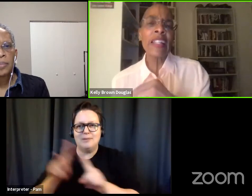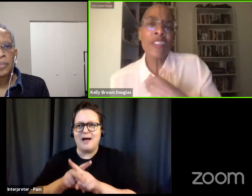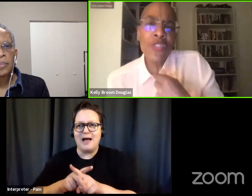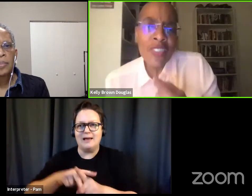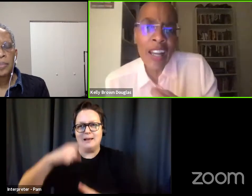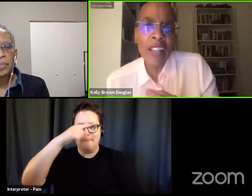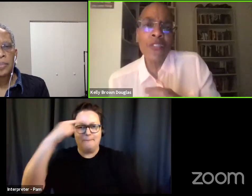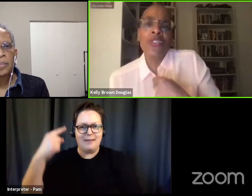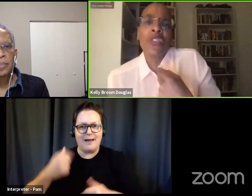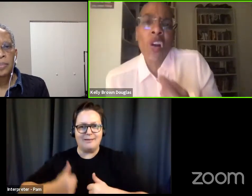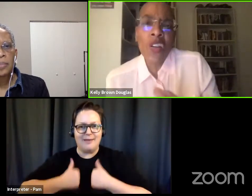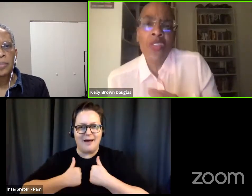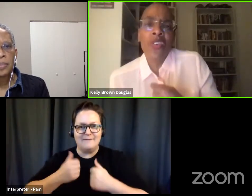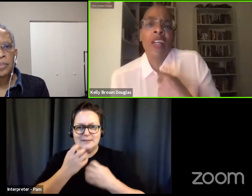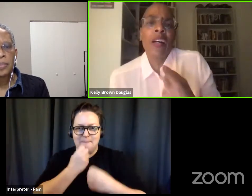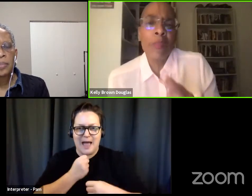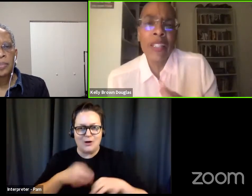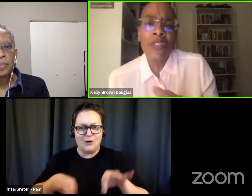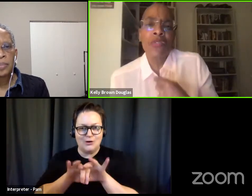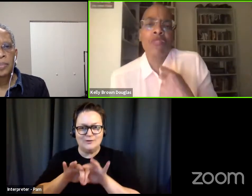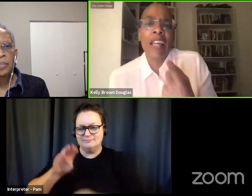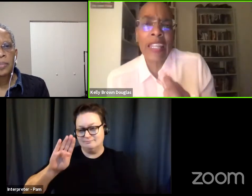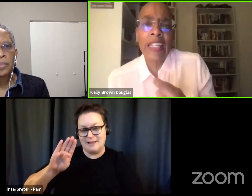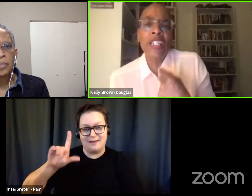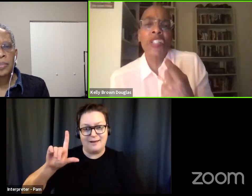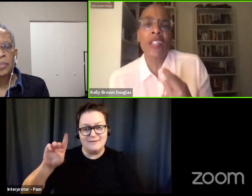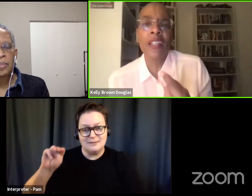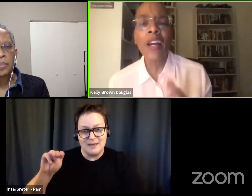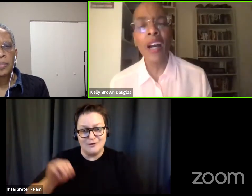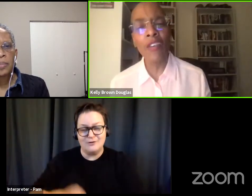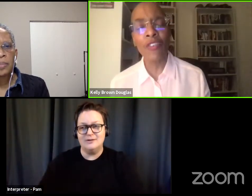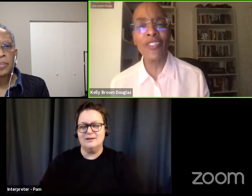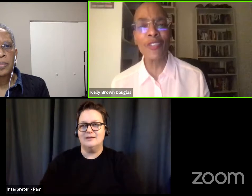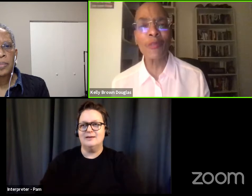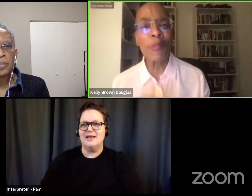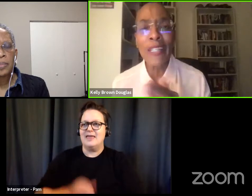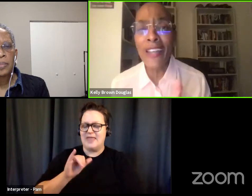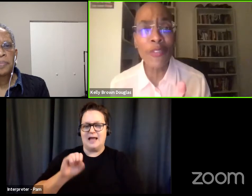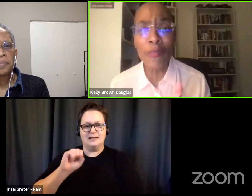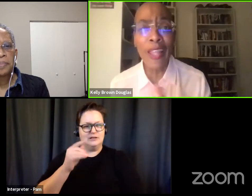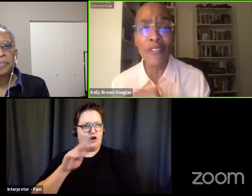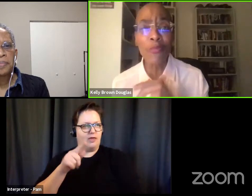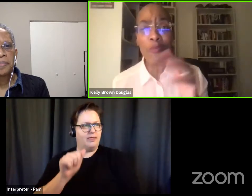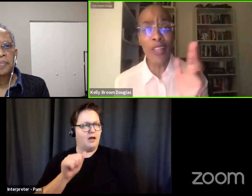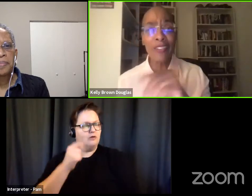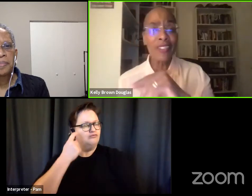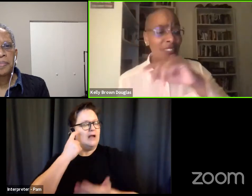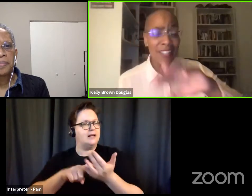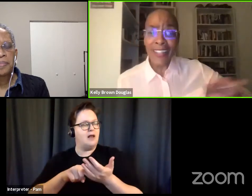Matter? This tale of Siddhartha coming to recognition of racism, to me,